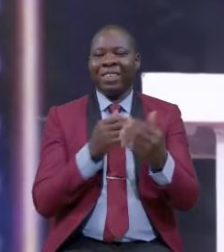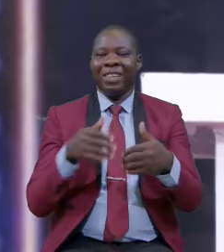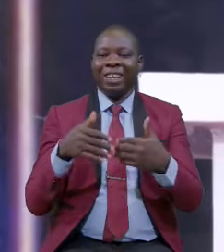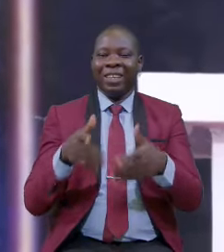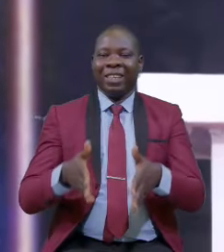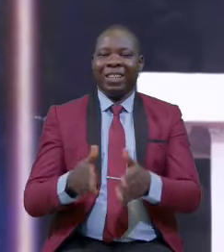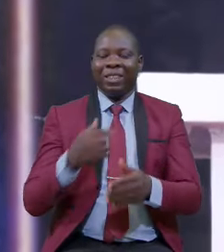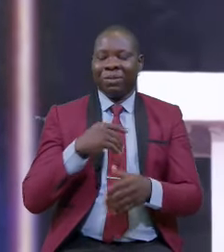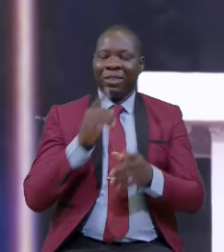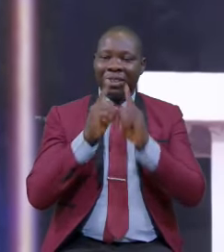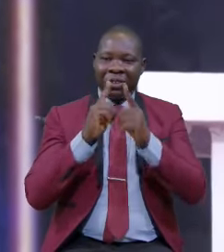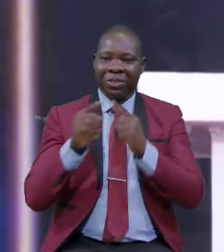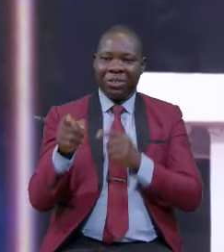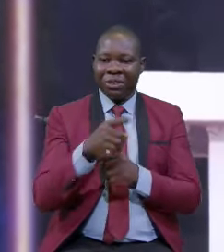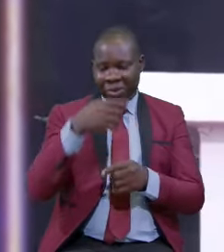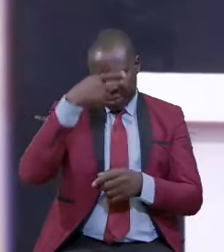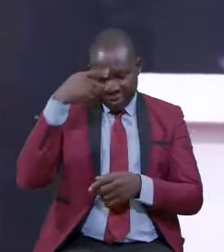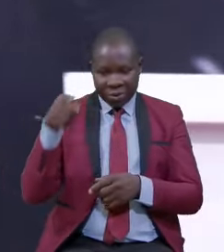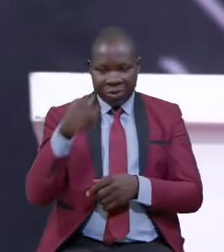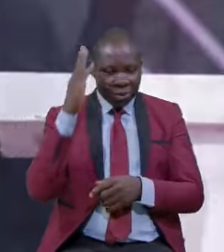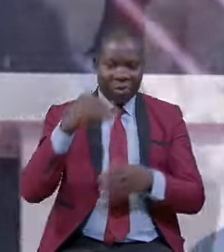because you are getting something you never got.